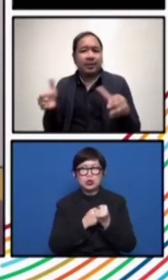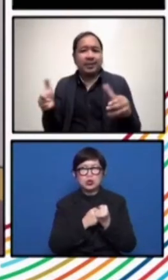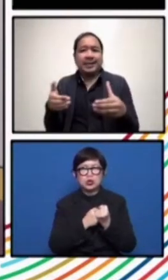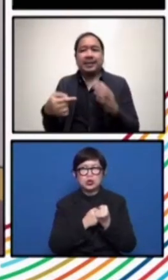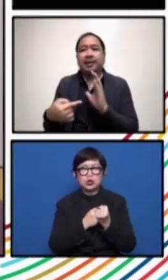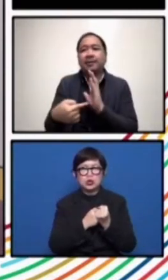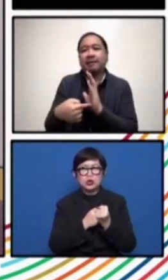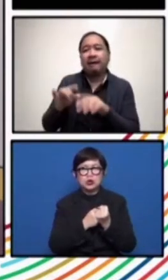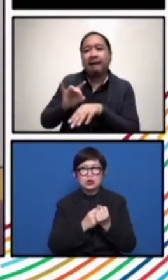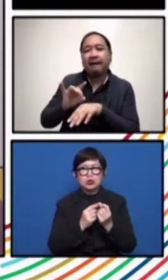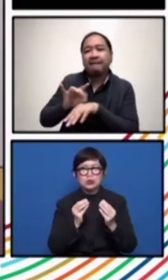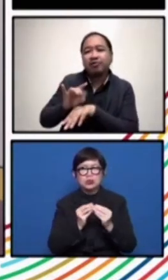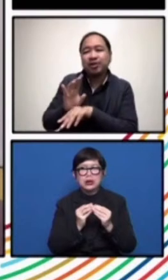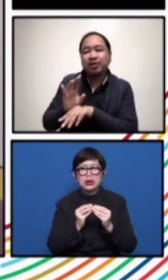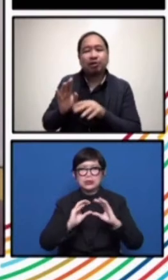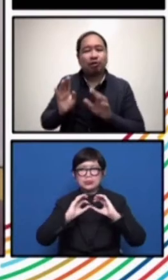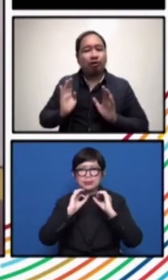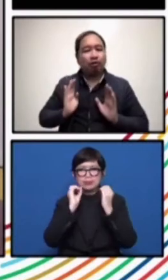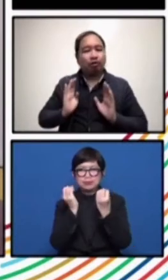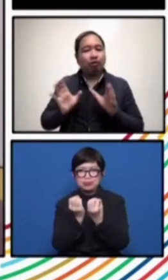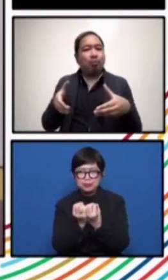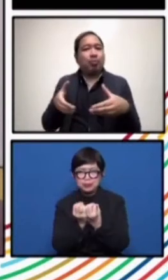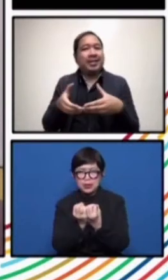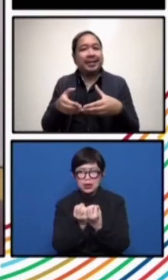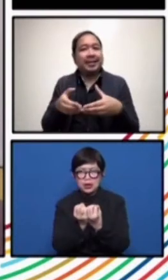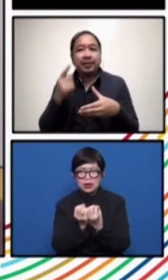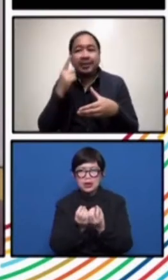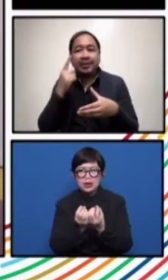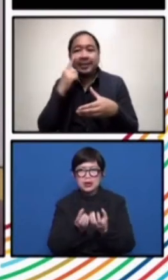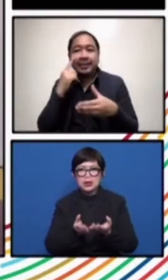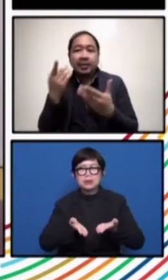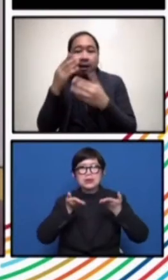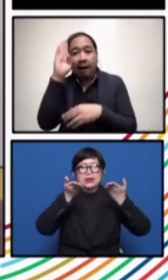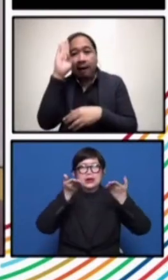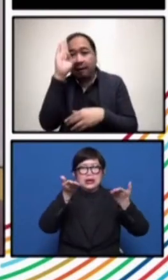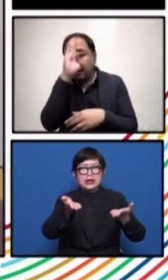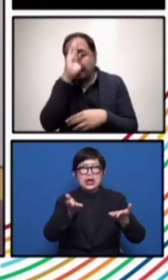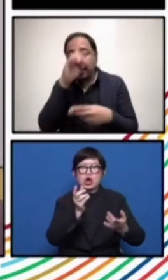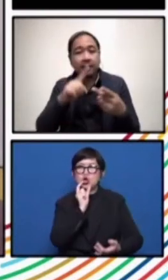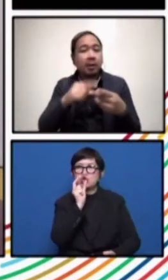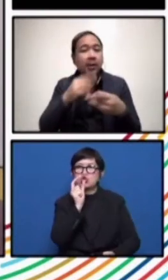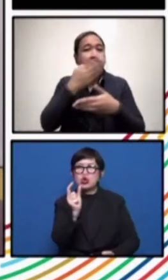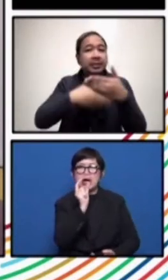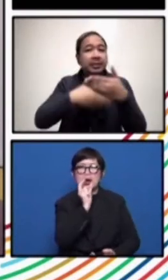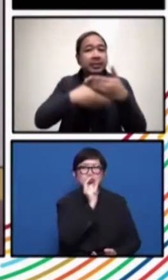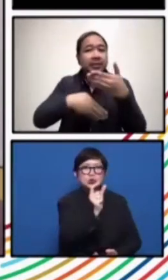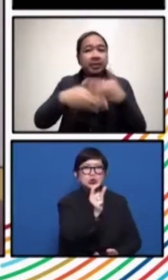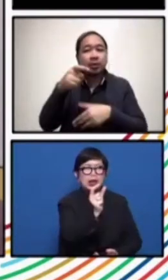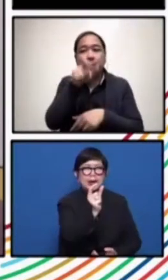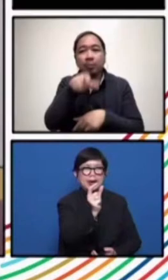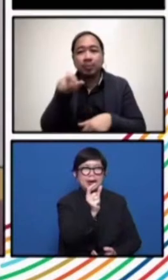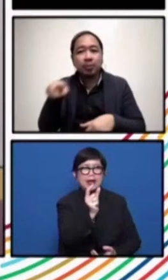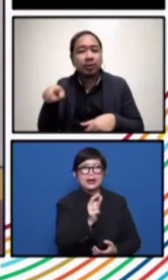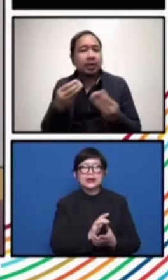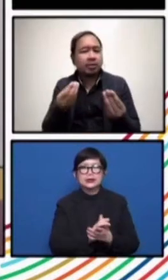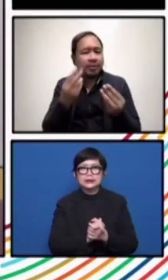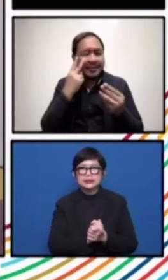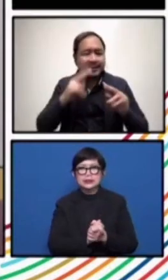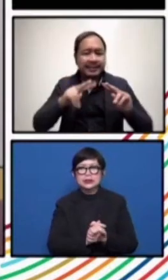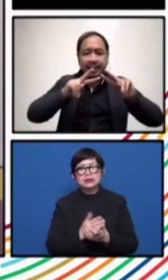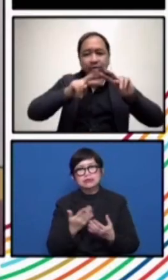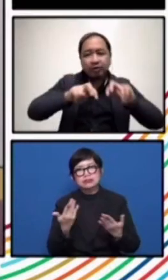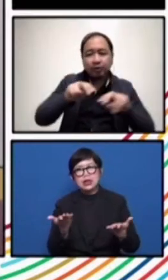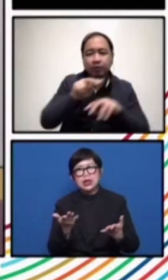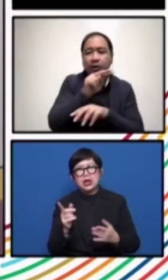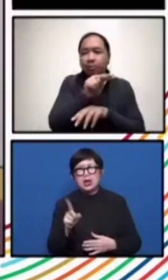building Professionals in the private sector academics persons disabilities to all help to review and enrich the design